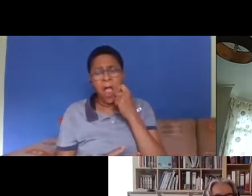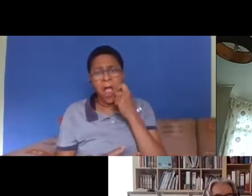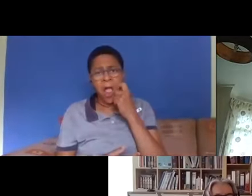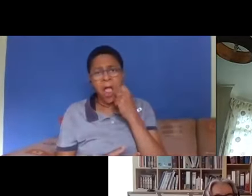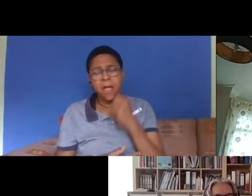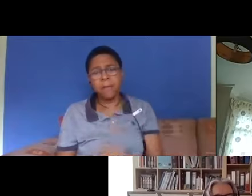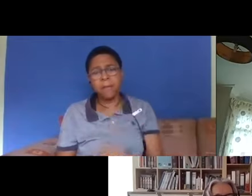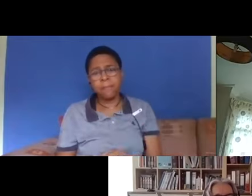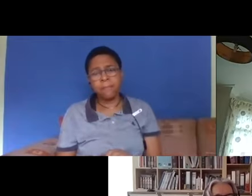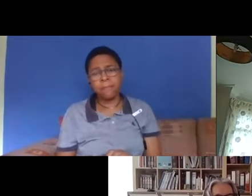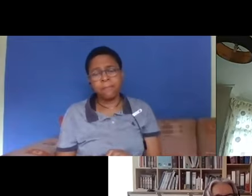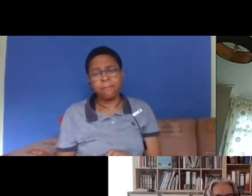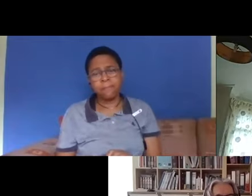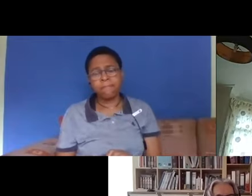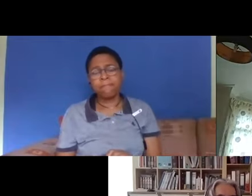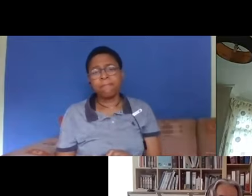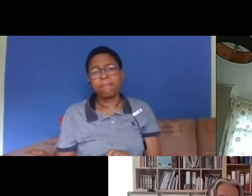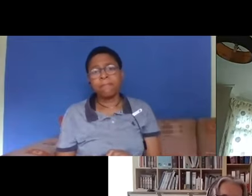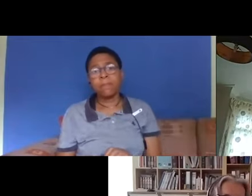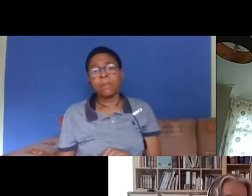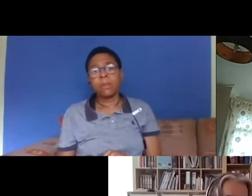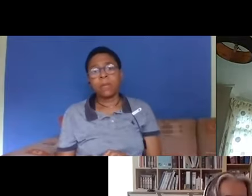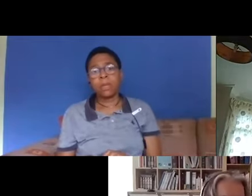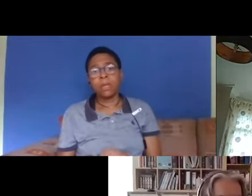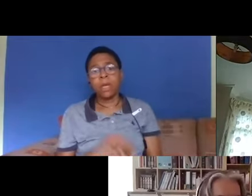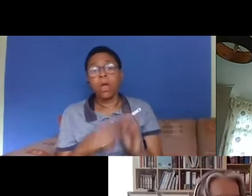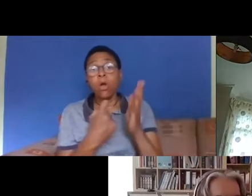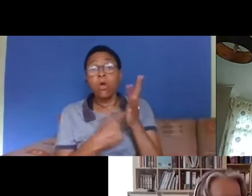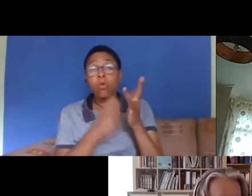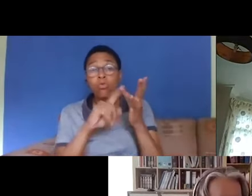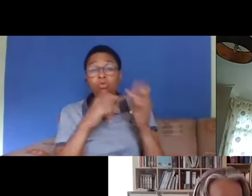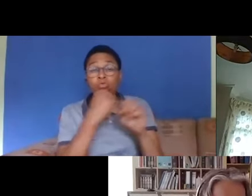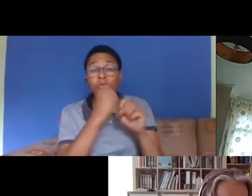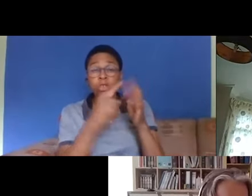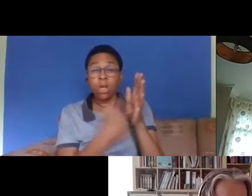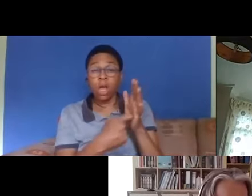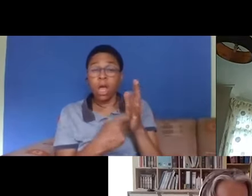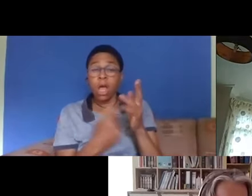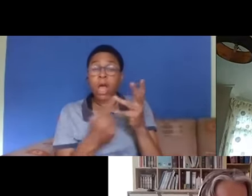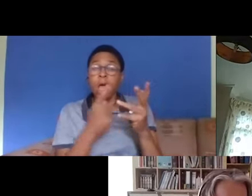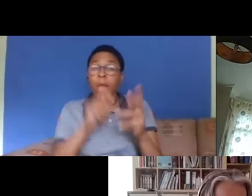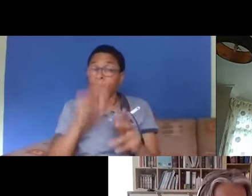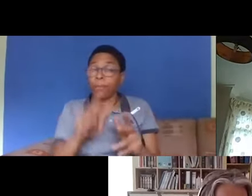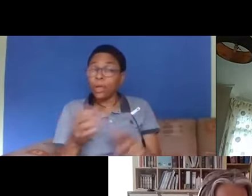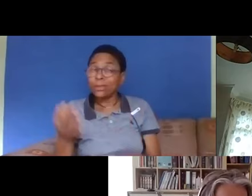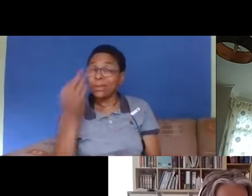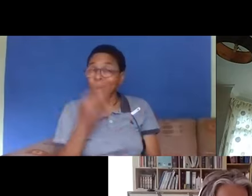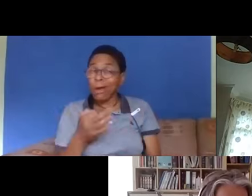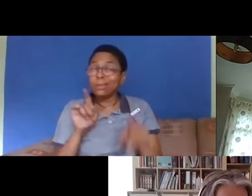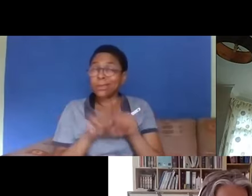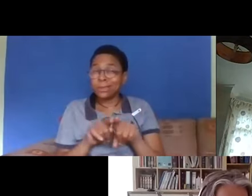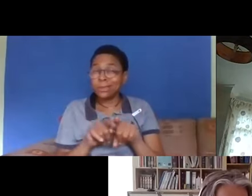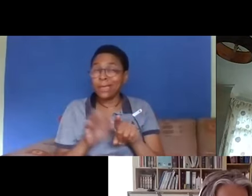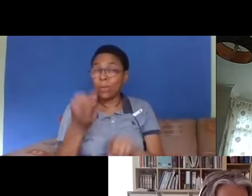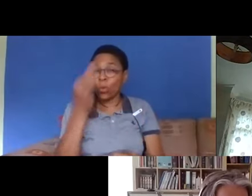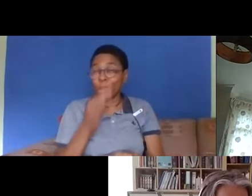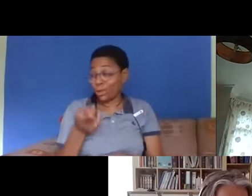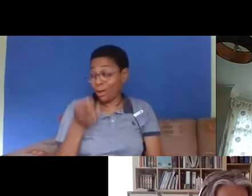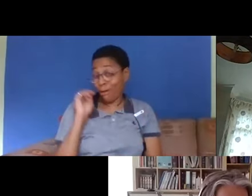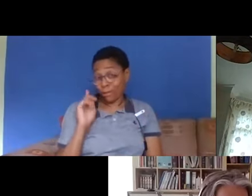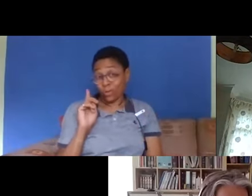And as kind of follow-up, which is directed. Can I? So someone asked the same question at our last webinar,